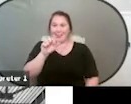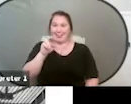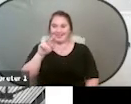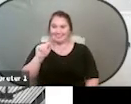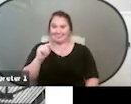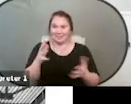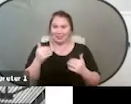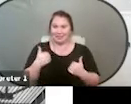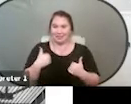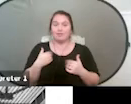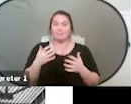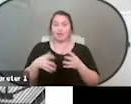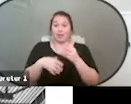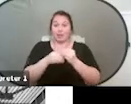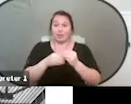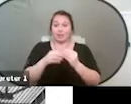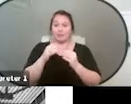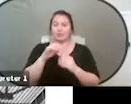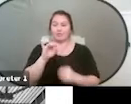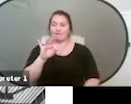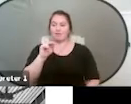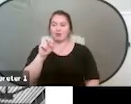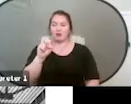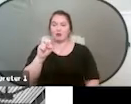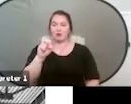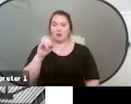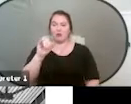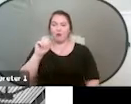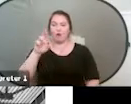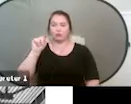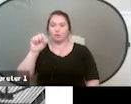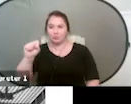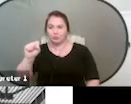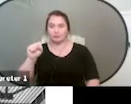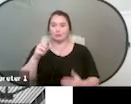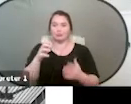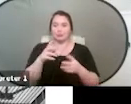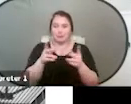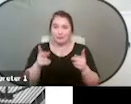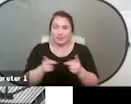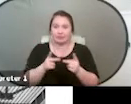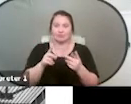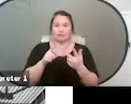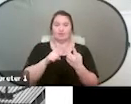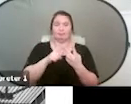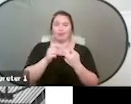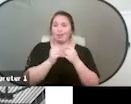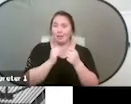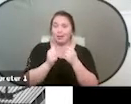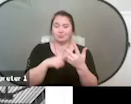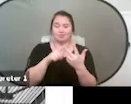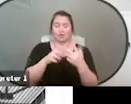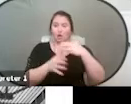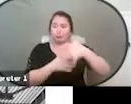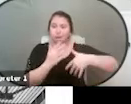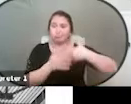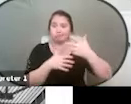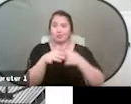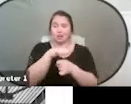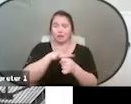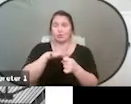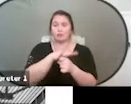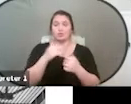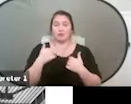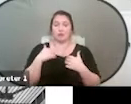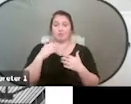has added fine arts spaces and athletic spaces and common areas, and has a very large library that is a